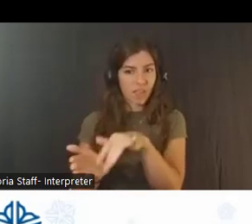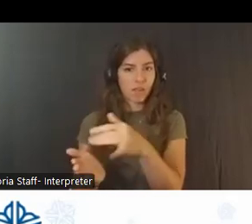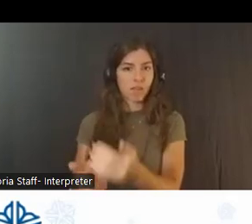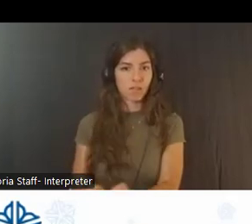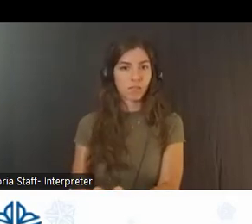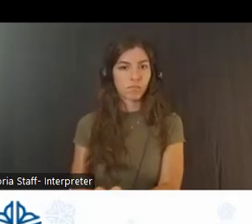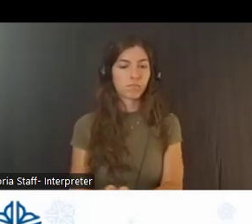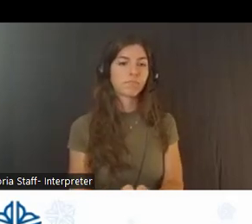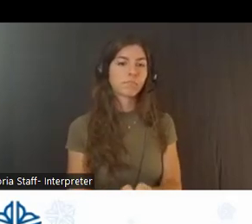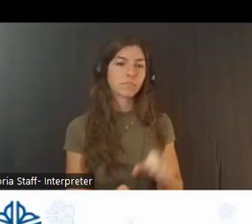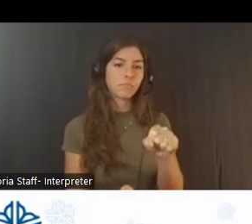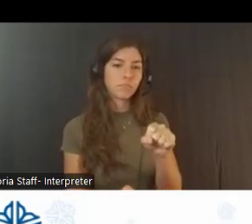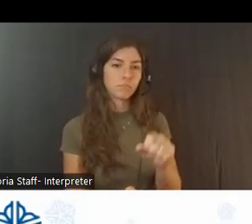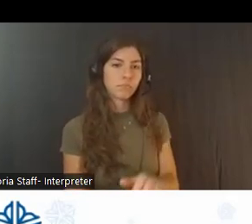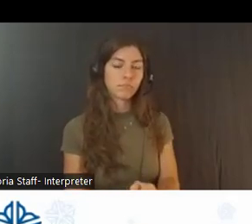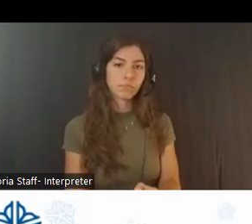Yeah.